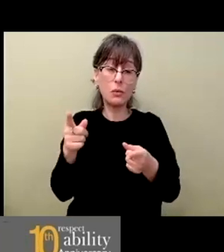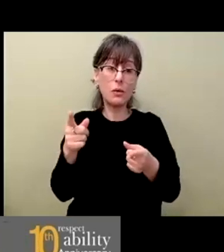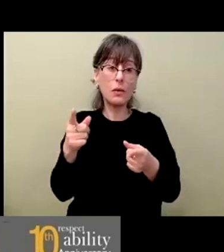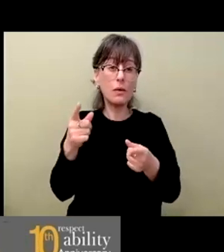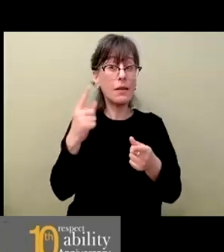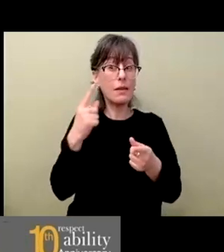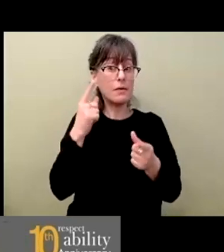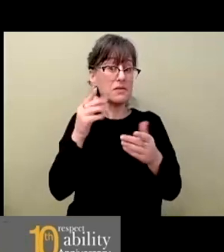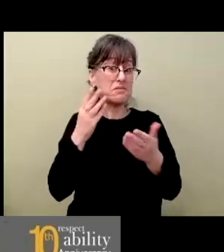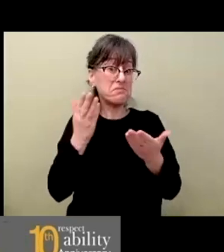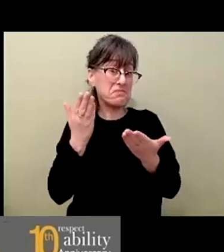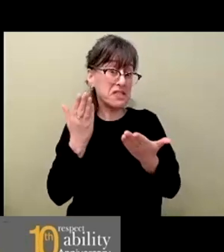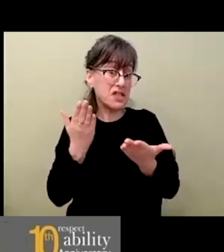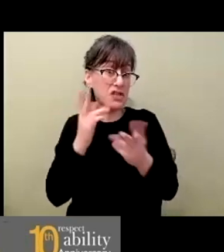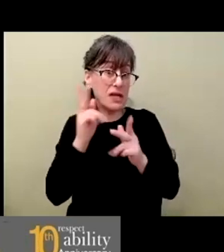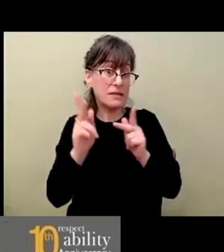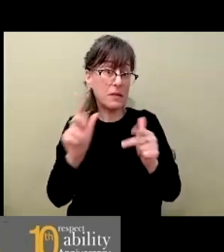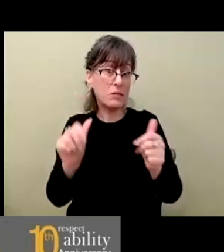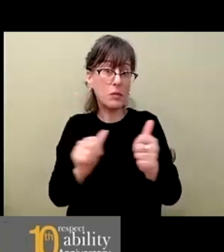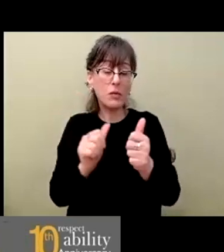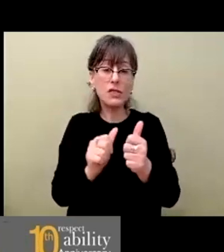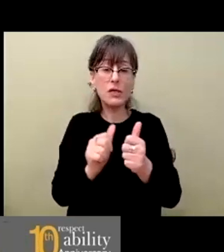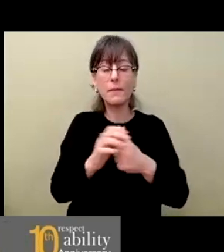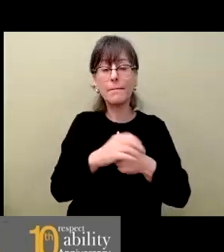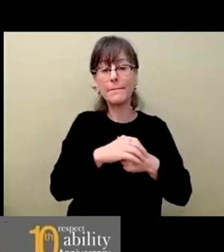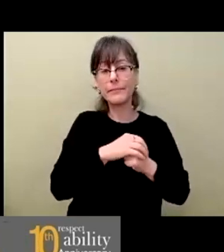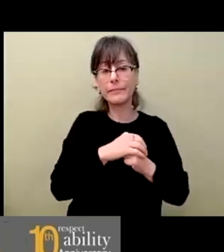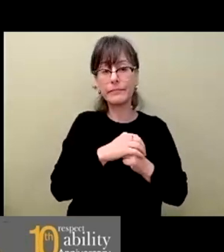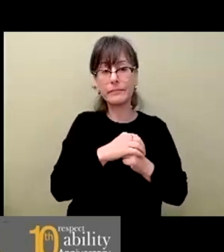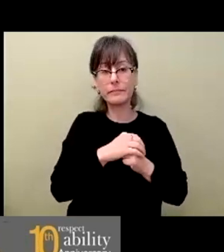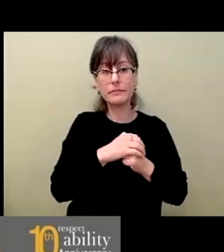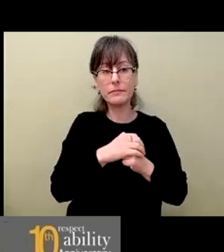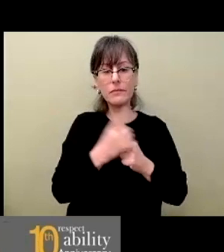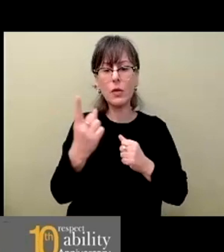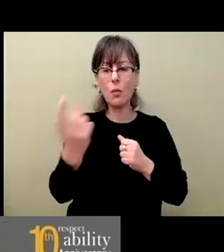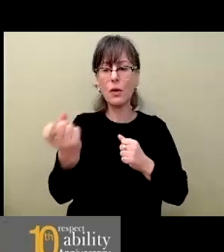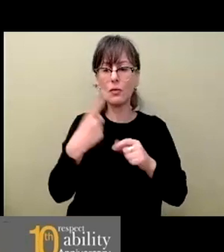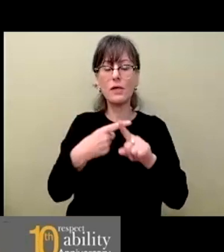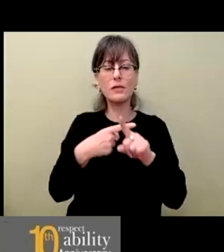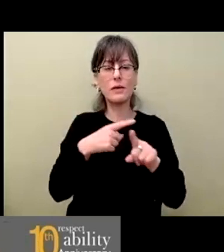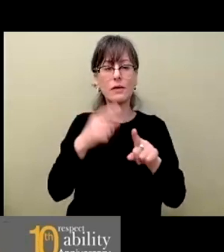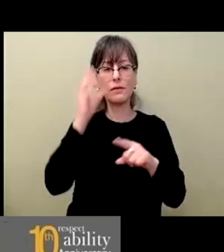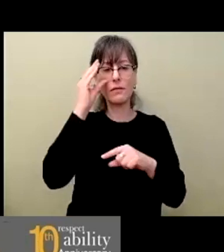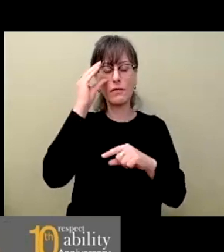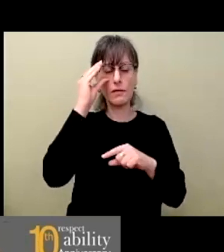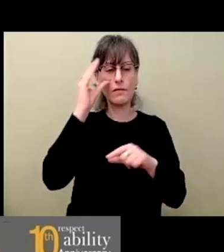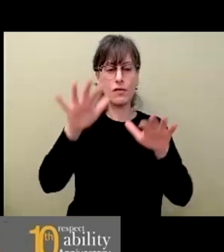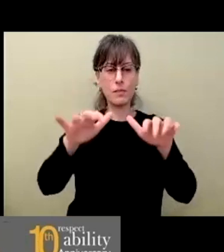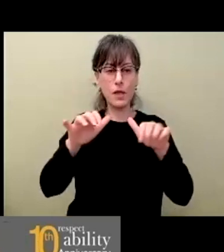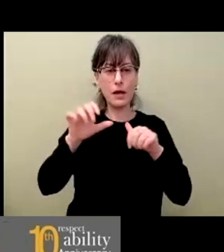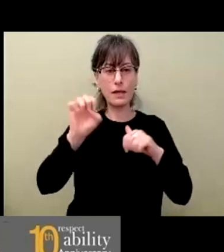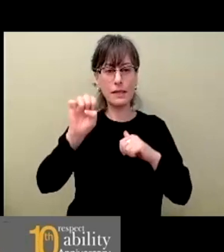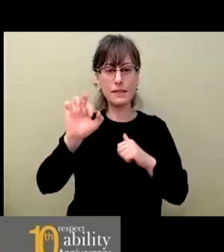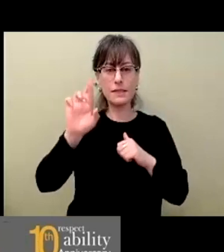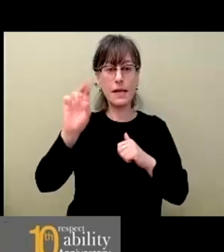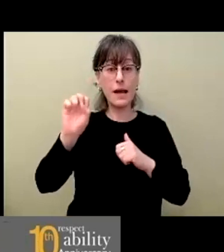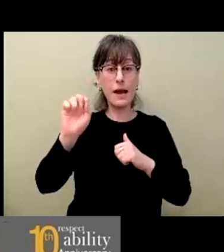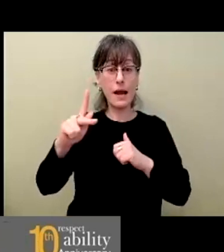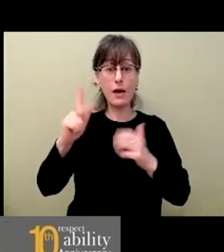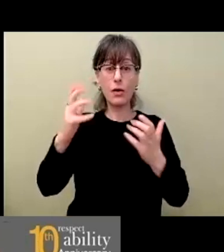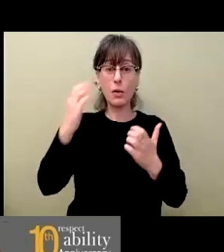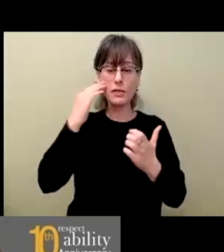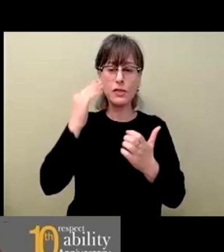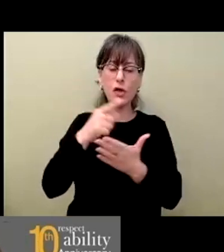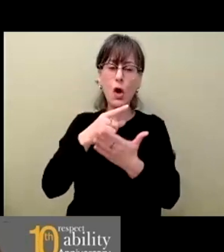should pursue. But before I get into that, I had a question from the audience. So Eric would like to know what